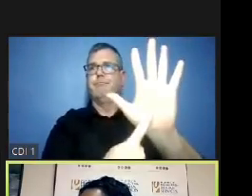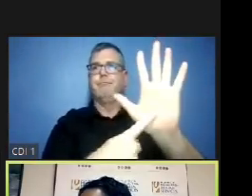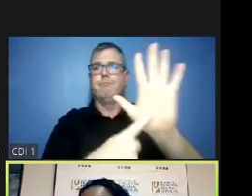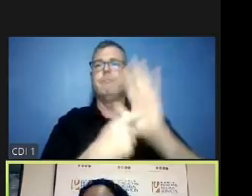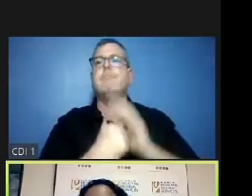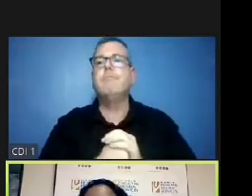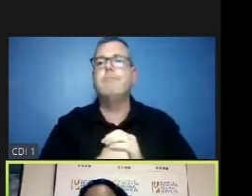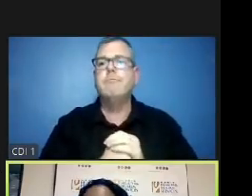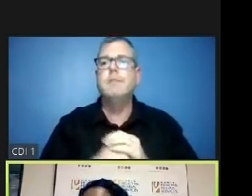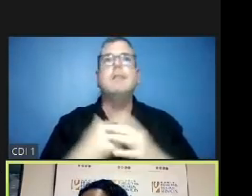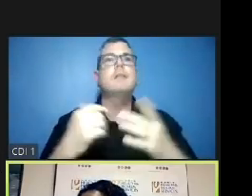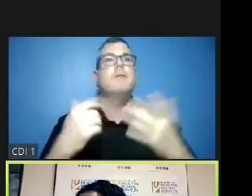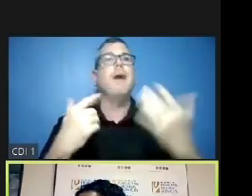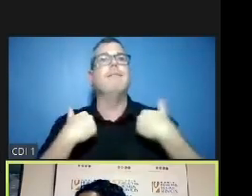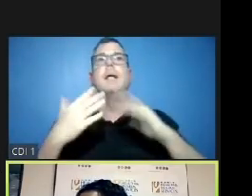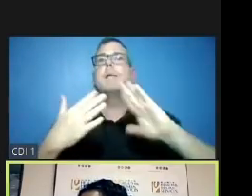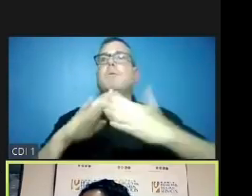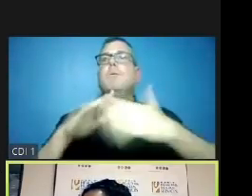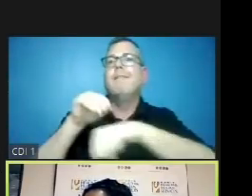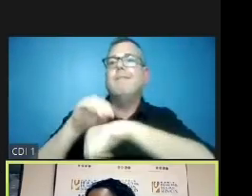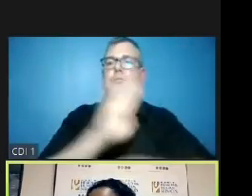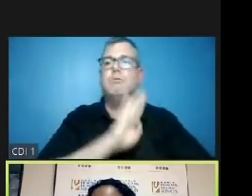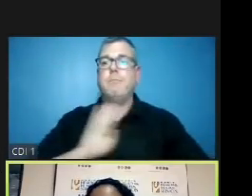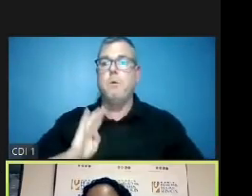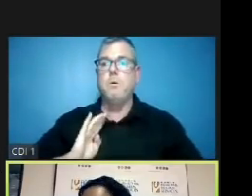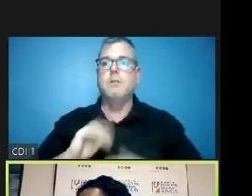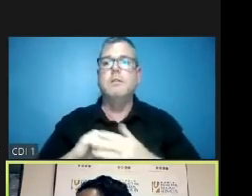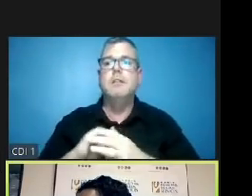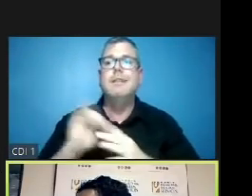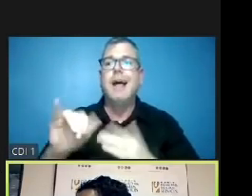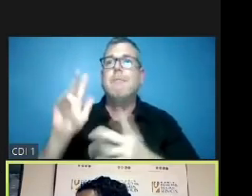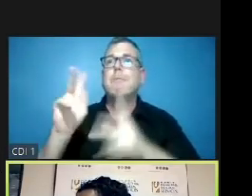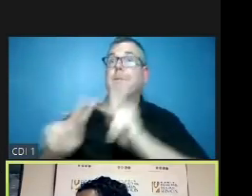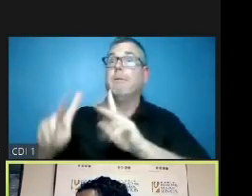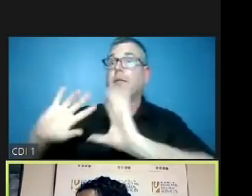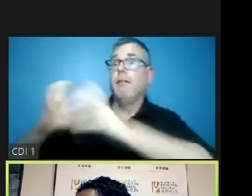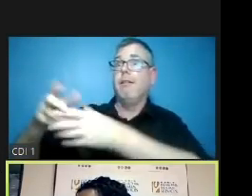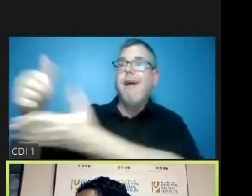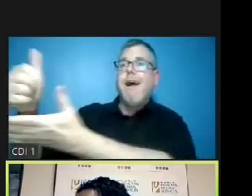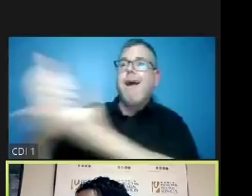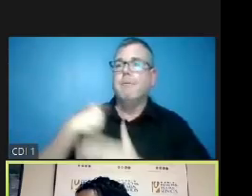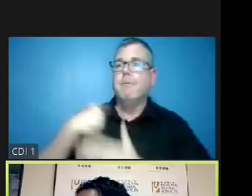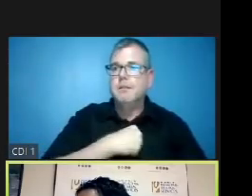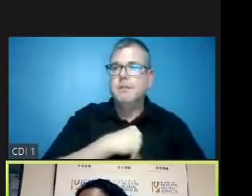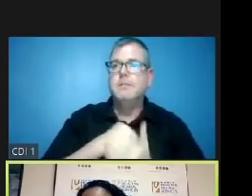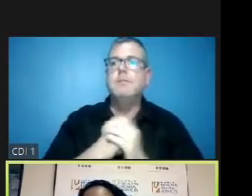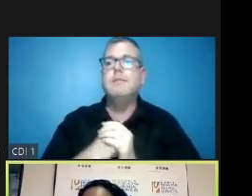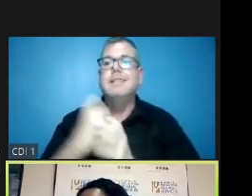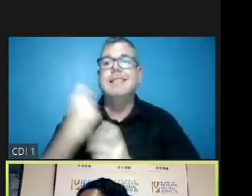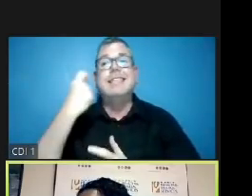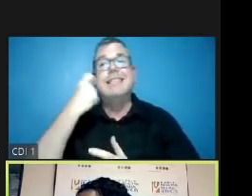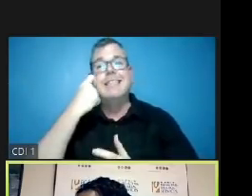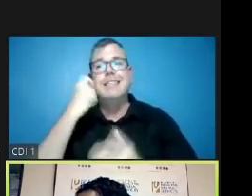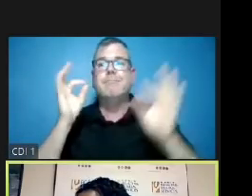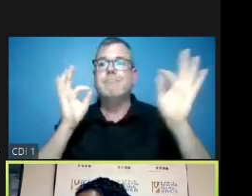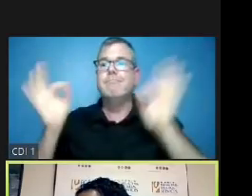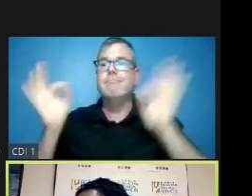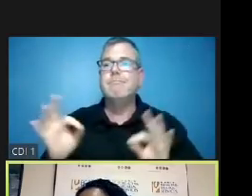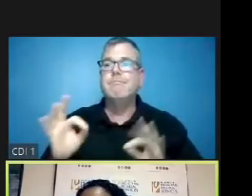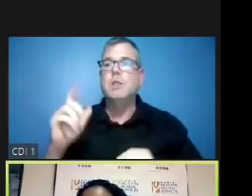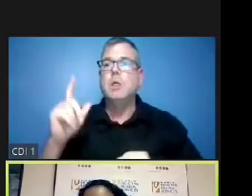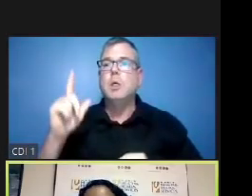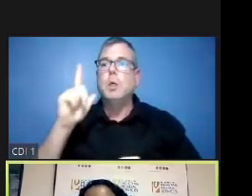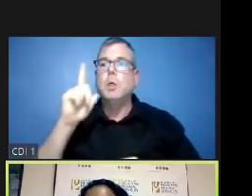distribution. We've recently completed our recruitment for the community advisory board. And this group